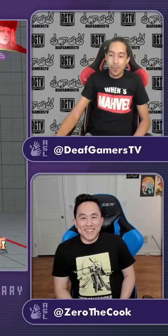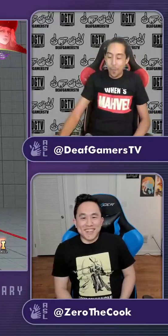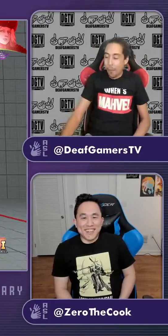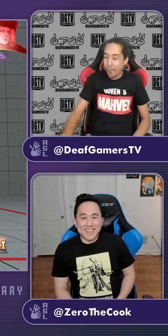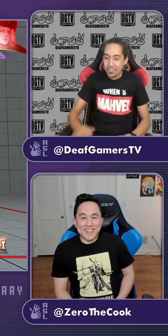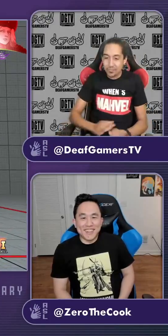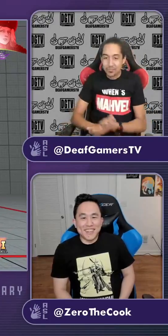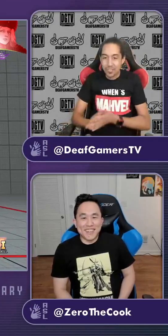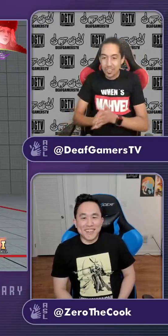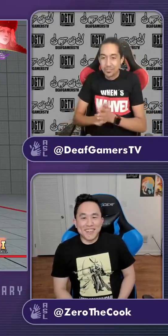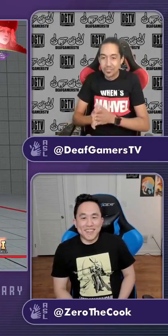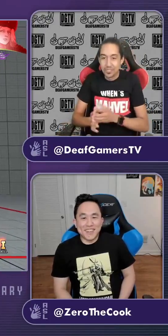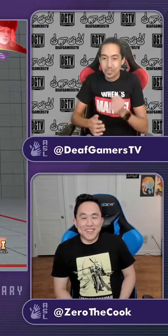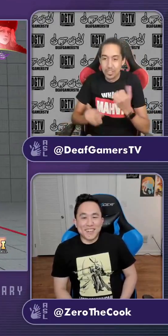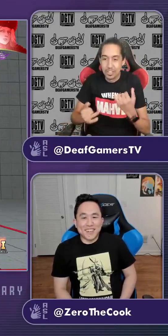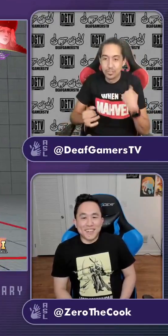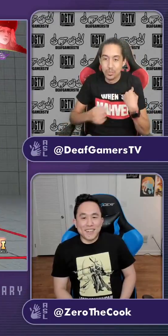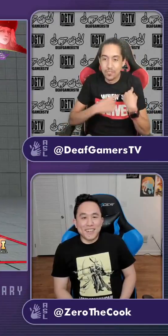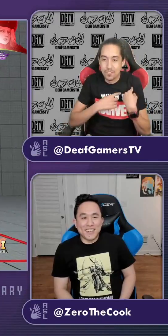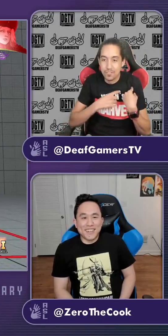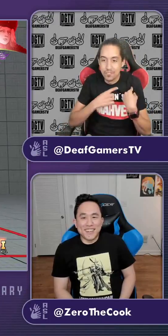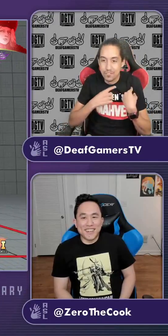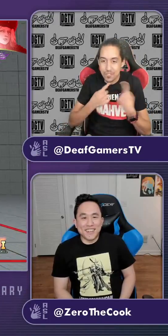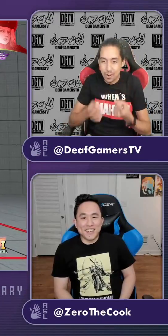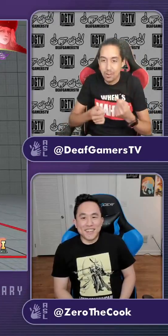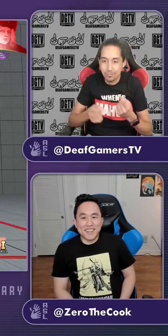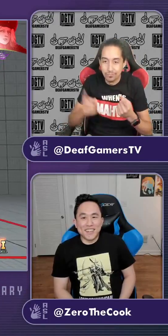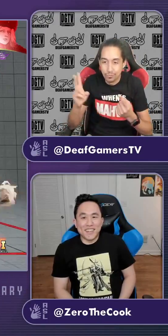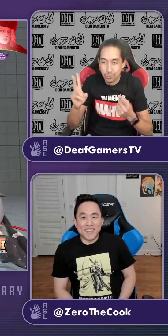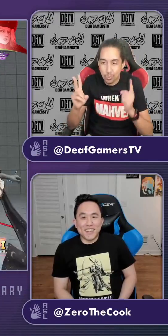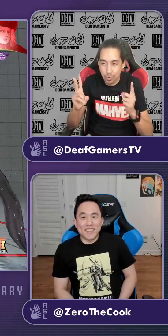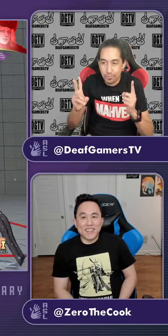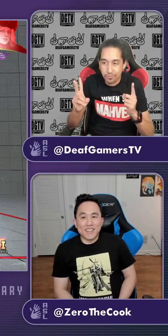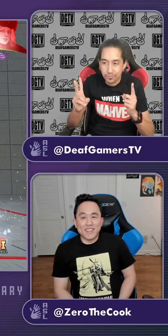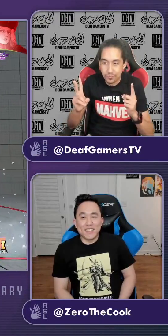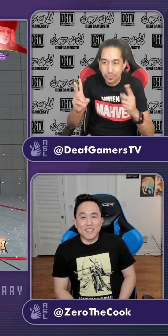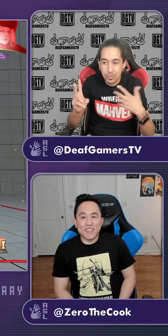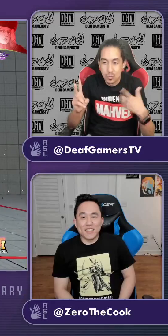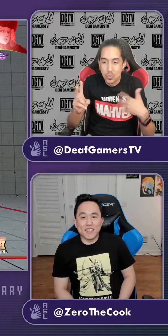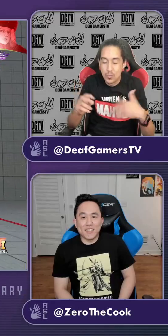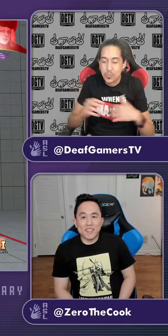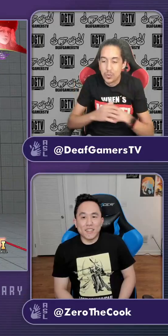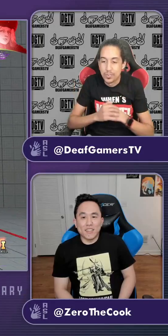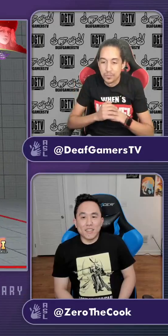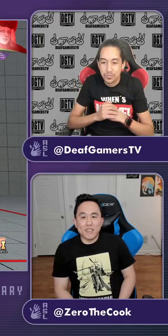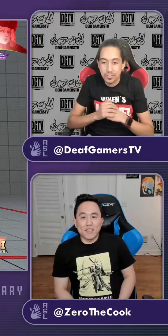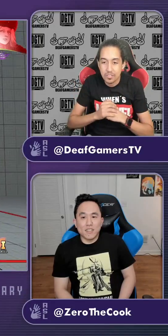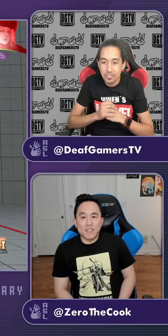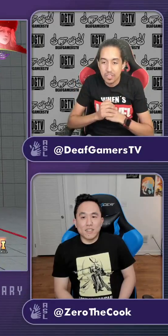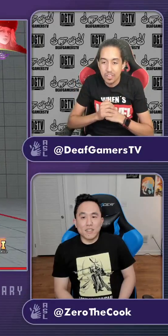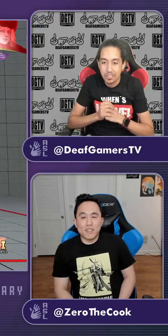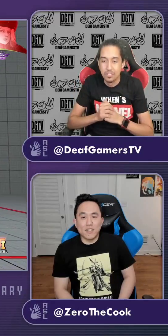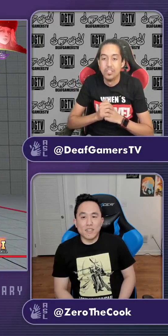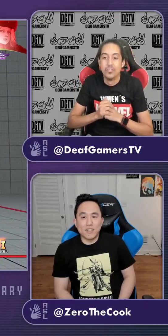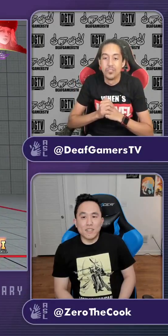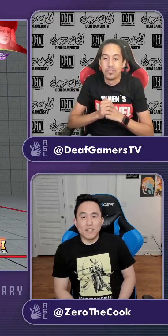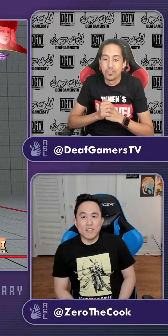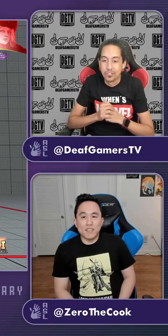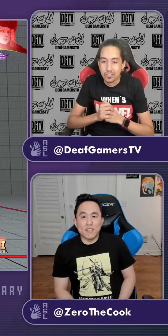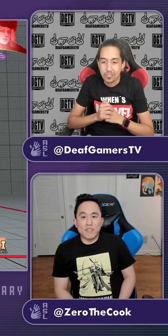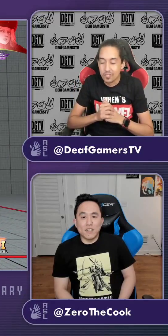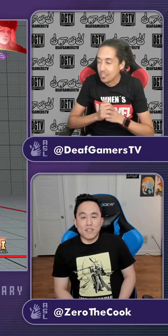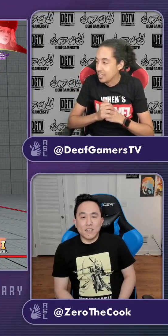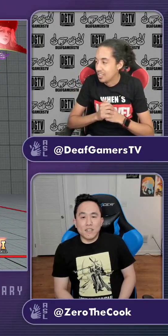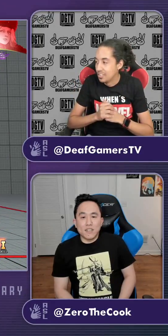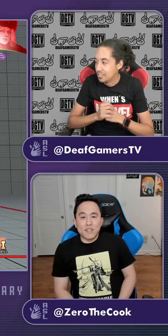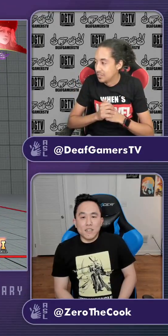bad. I'm pretty sure he was trying to get the air grab, but they were both in the sky at the same time, and it didn't work